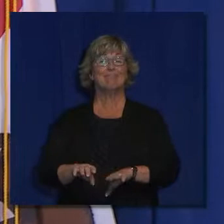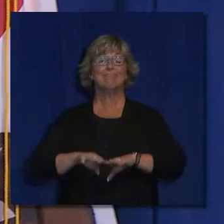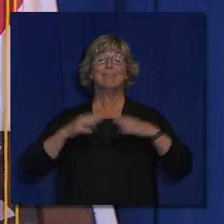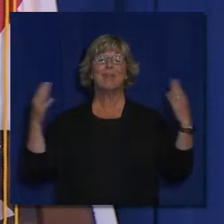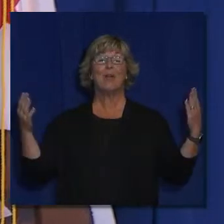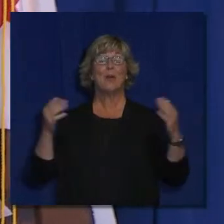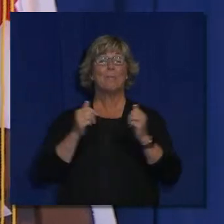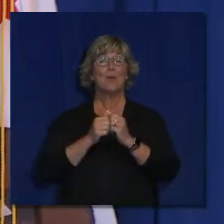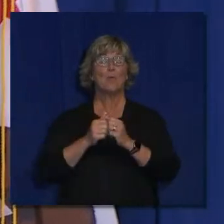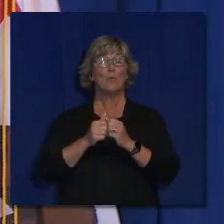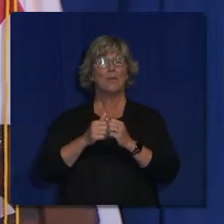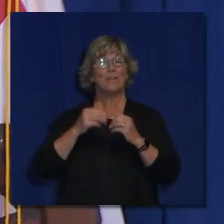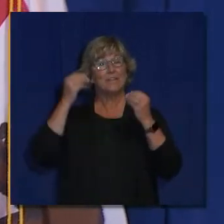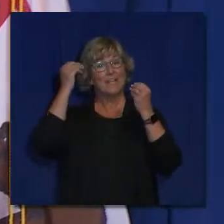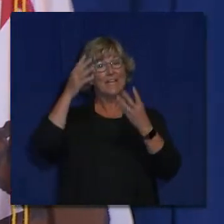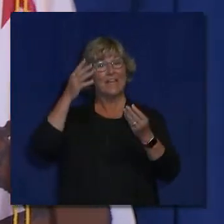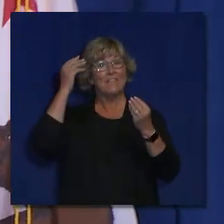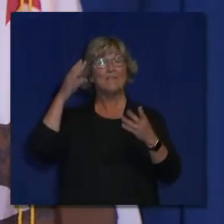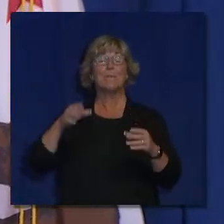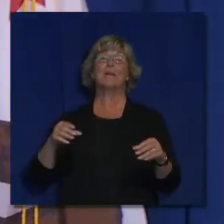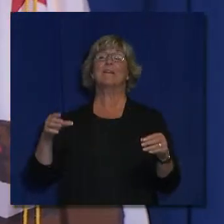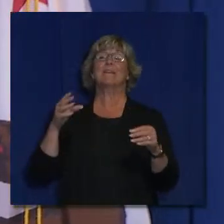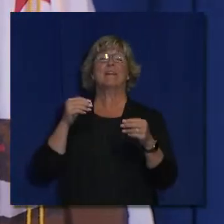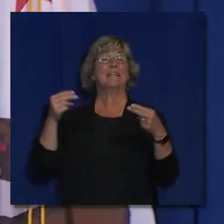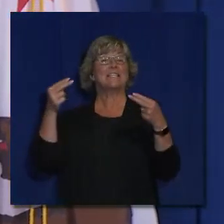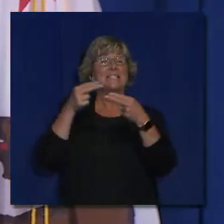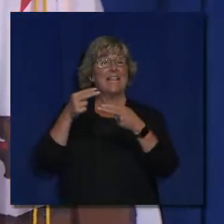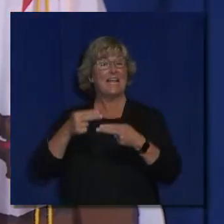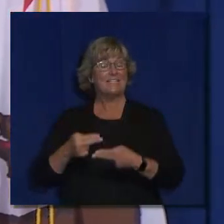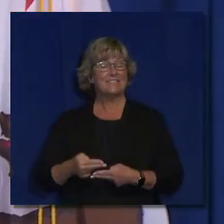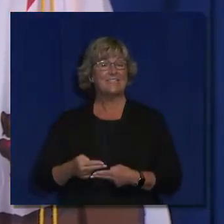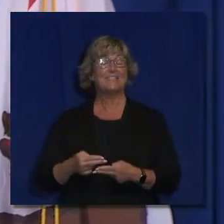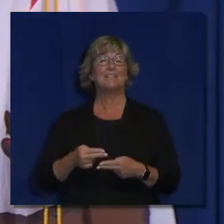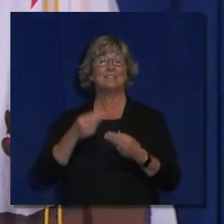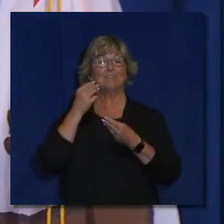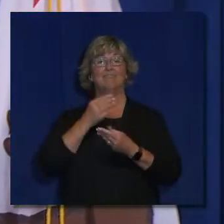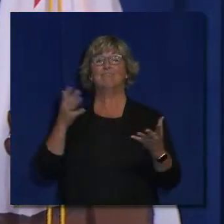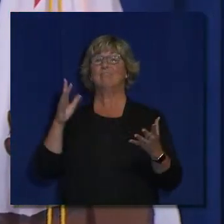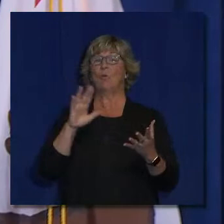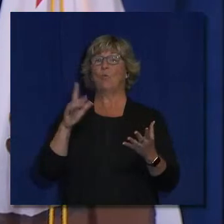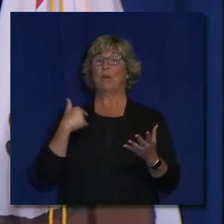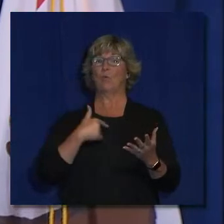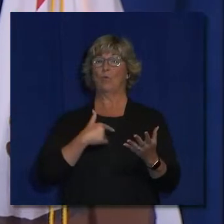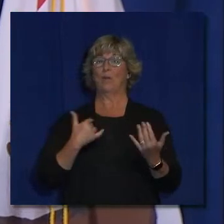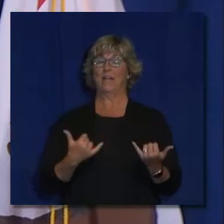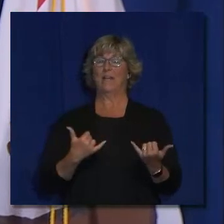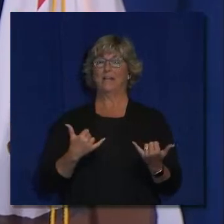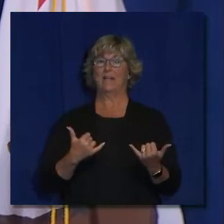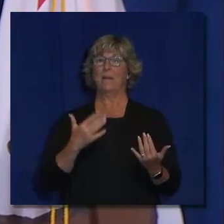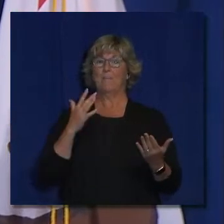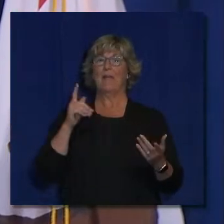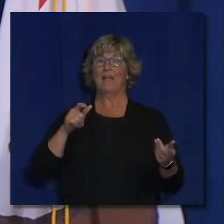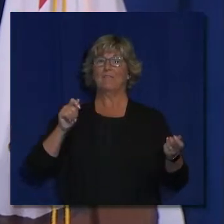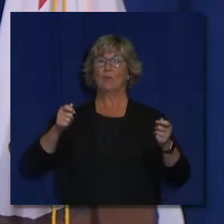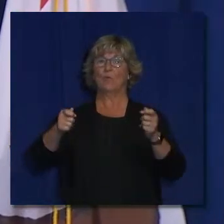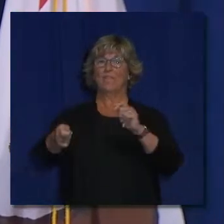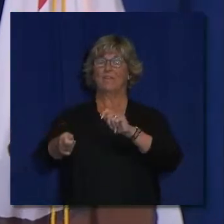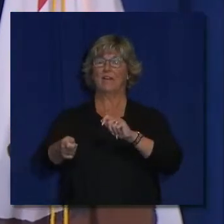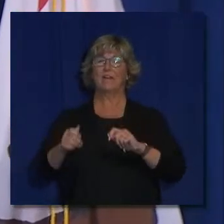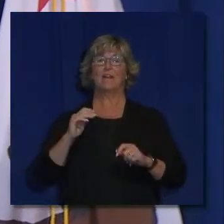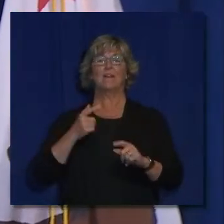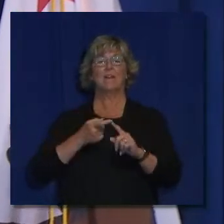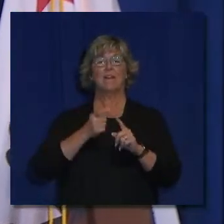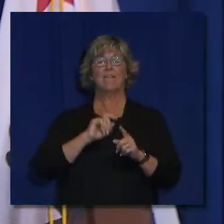with the presentation, provide some slides, give you an update on where we are. This, again, the May revise of our